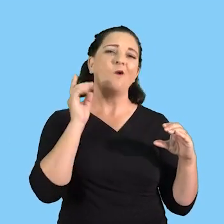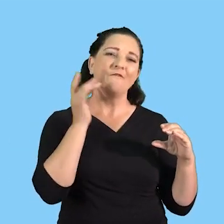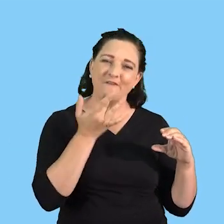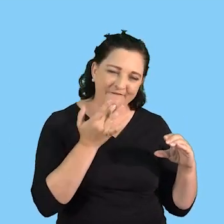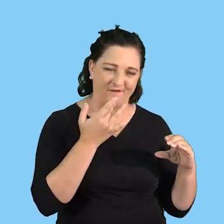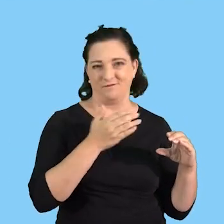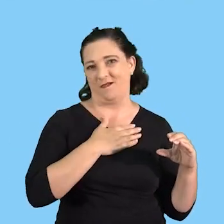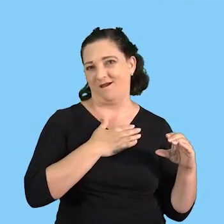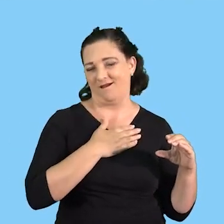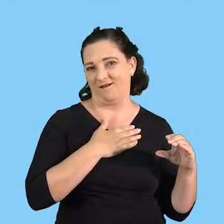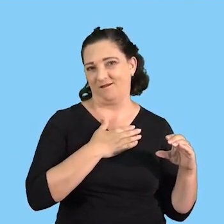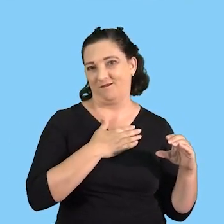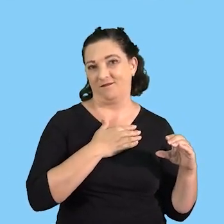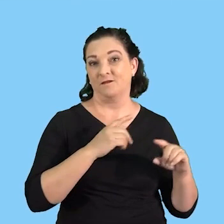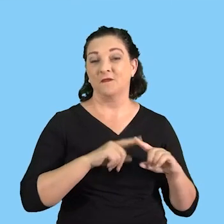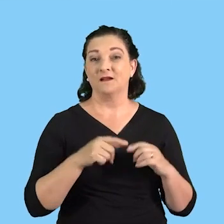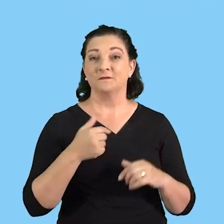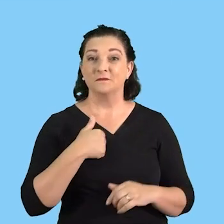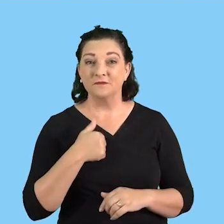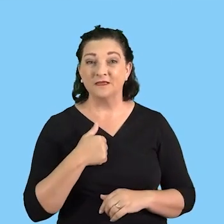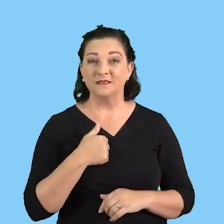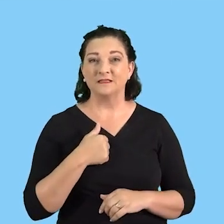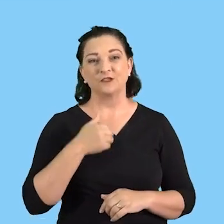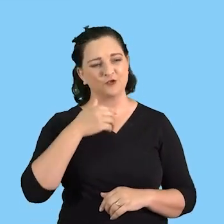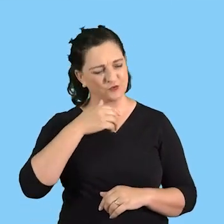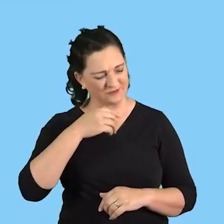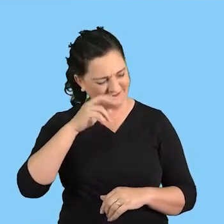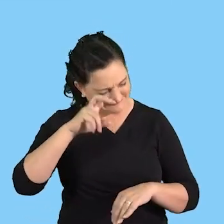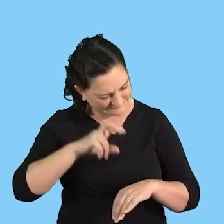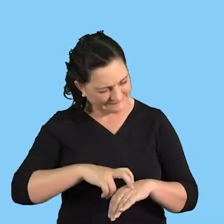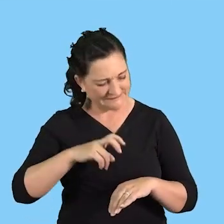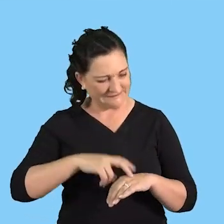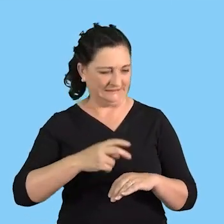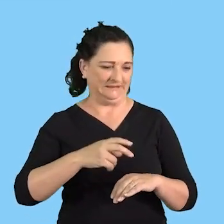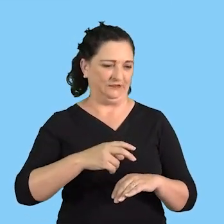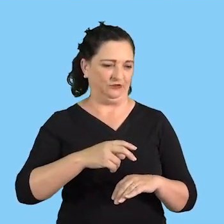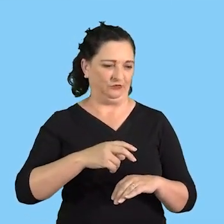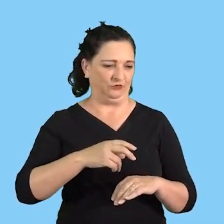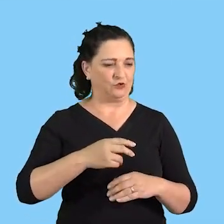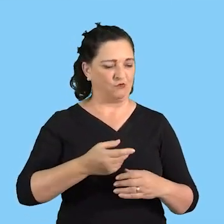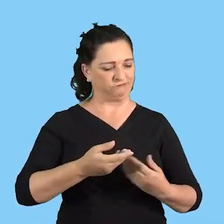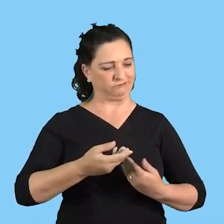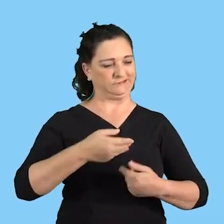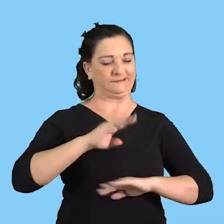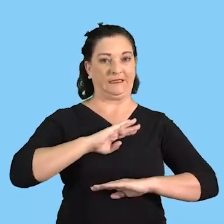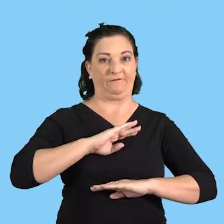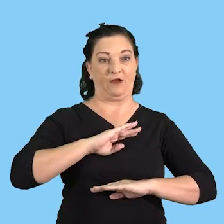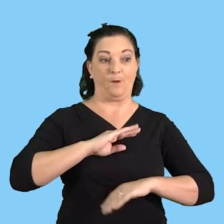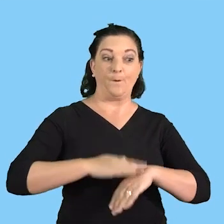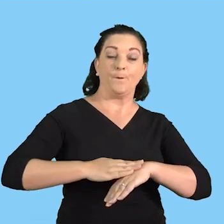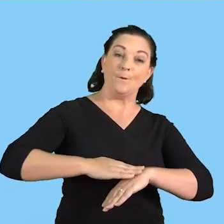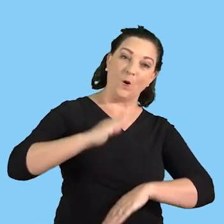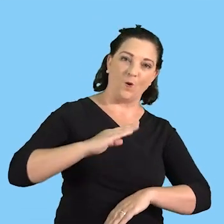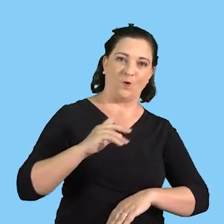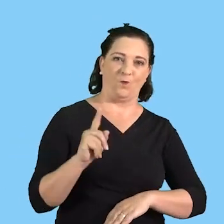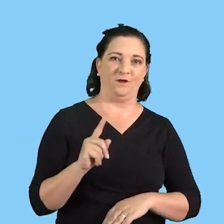burger. But quality says that I need to be satisfied beyond my expectation. So in